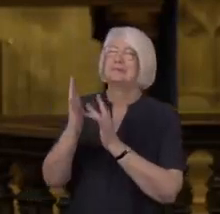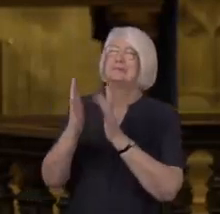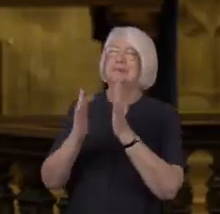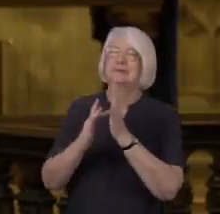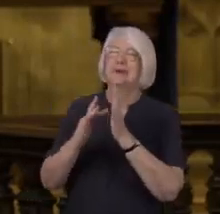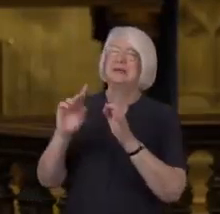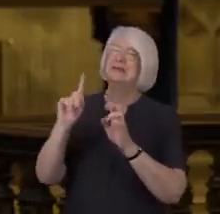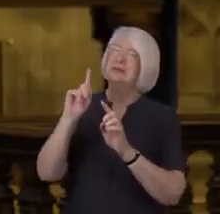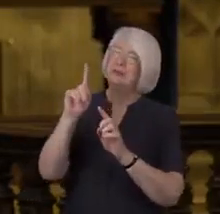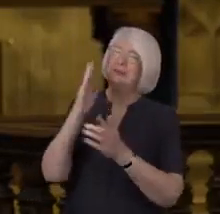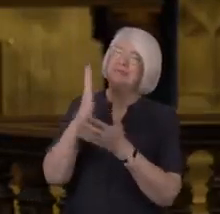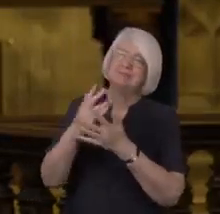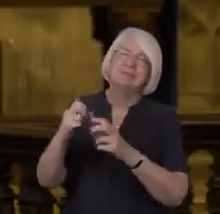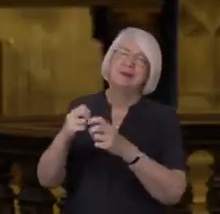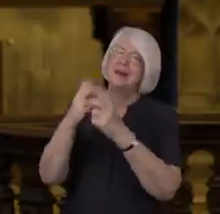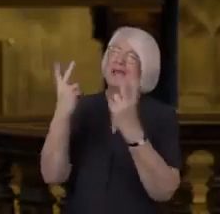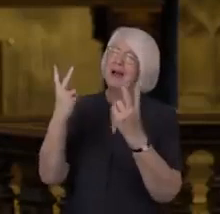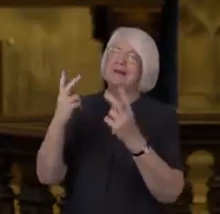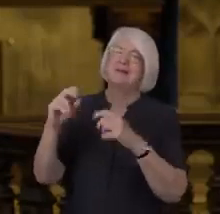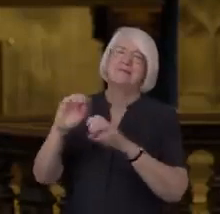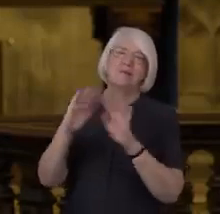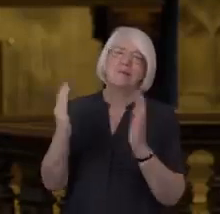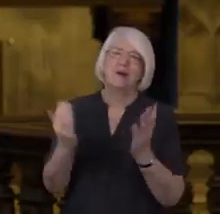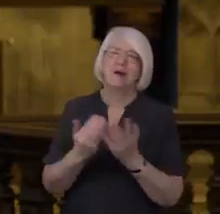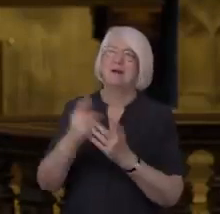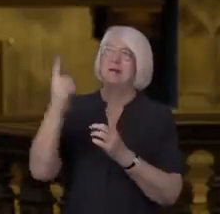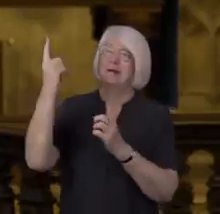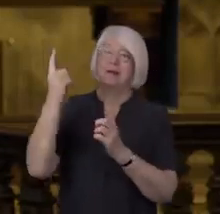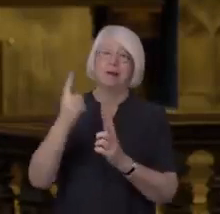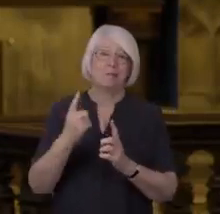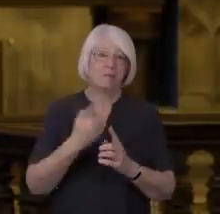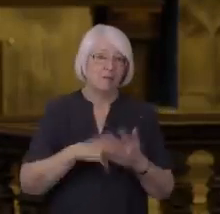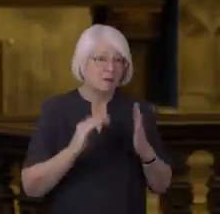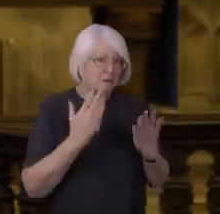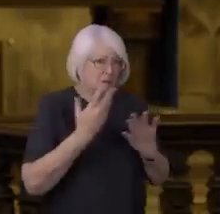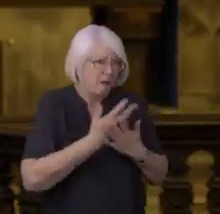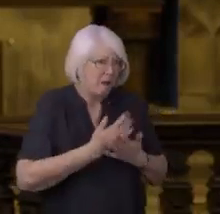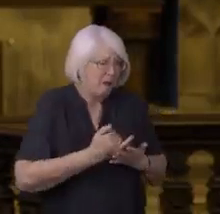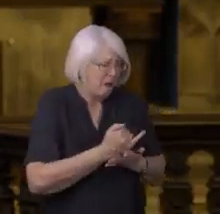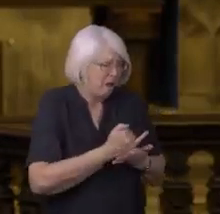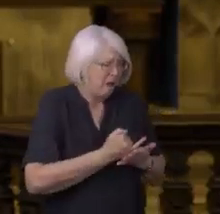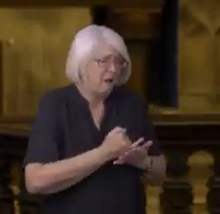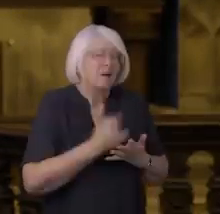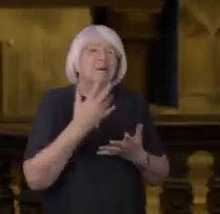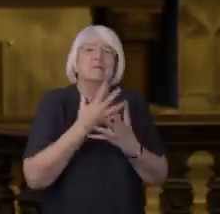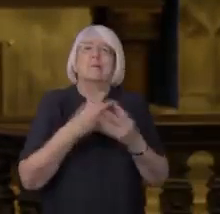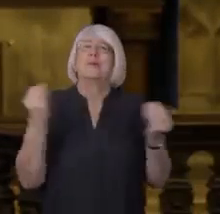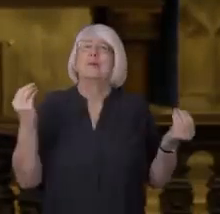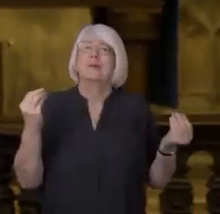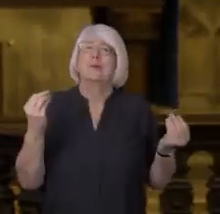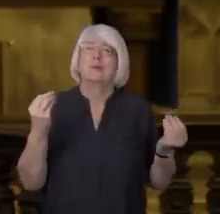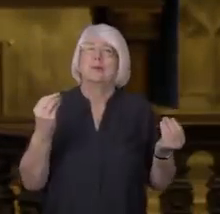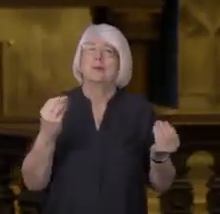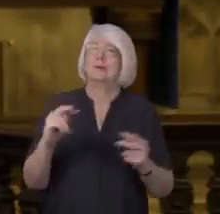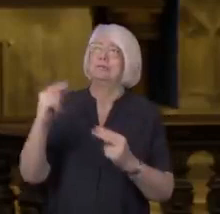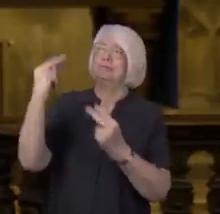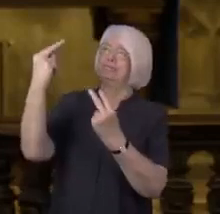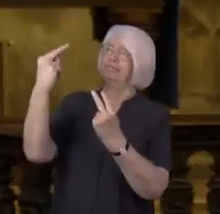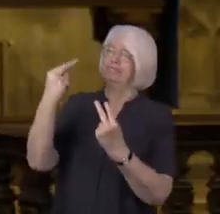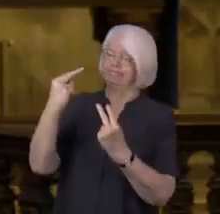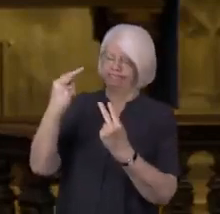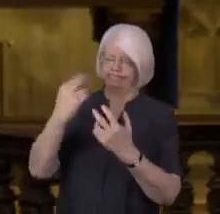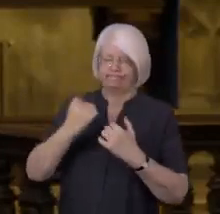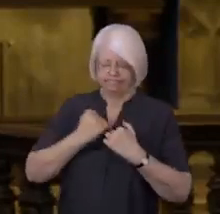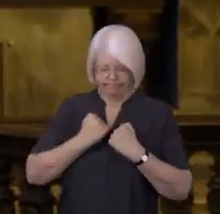Christ, the light of the world, has come to dispel the darkness of our hearts. In his light, let us examine